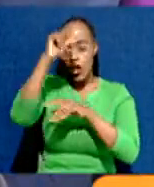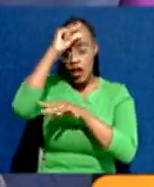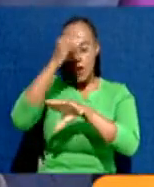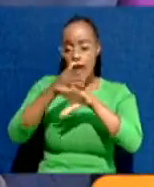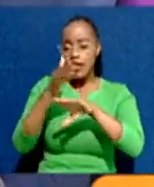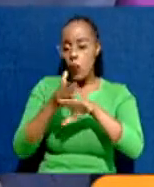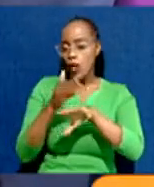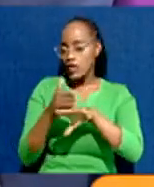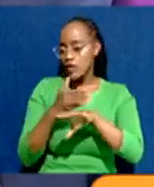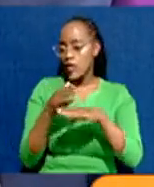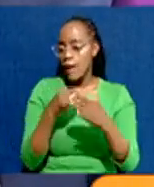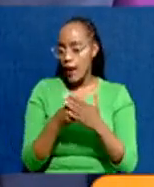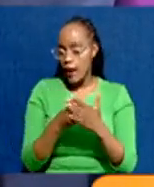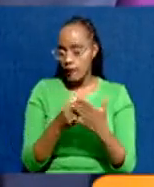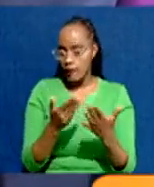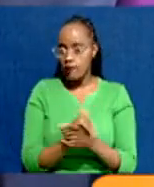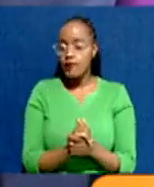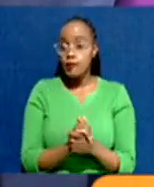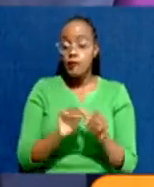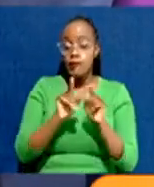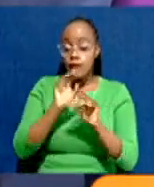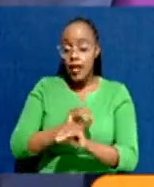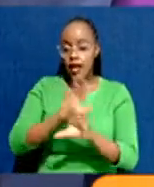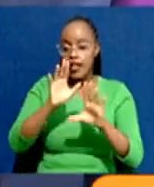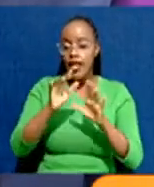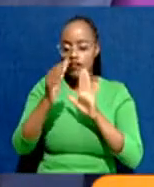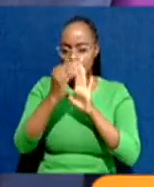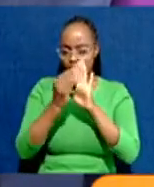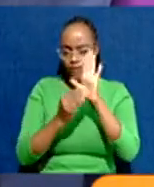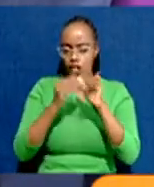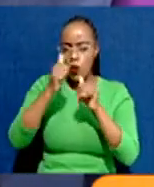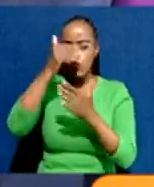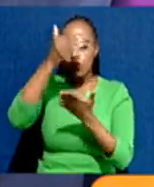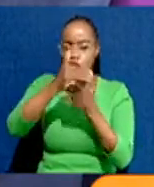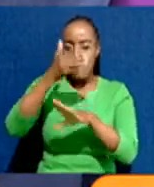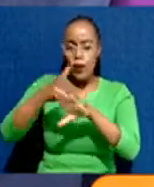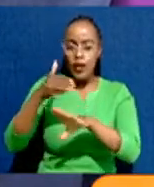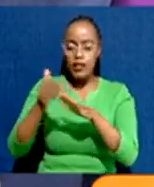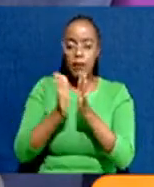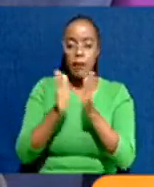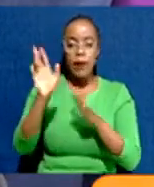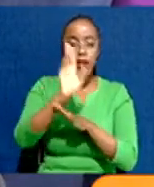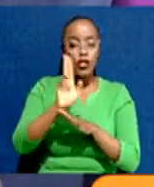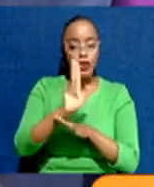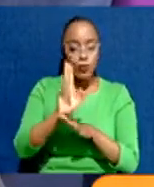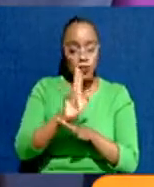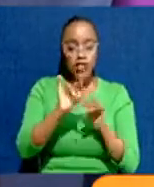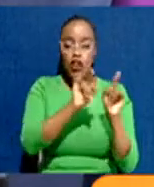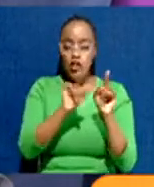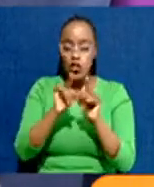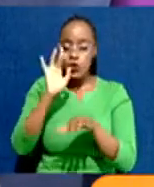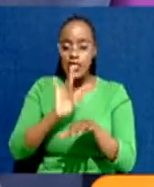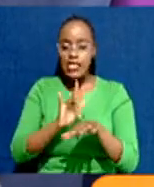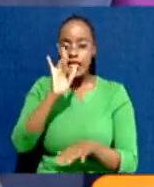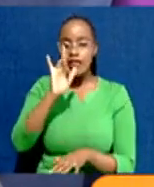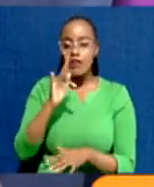demand that the government lay a clear structure that will curb wasteful public expenditure, be